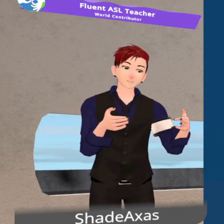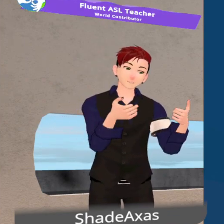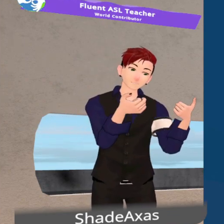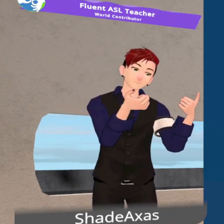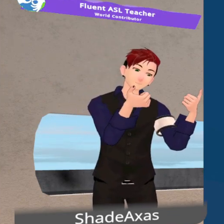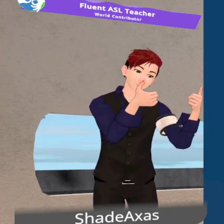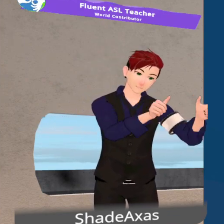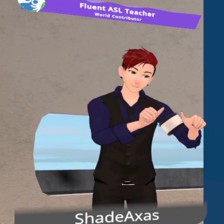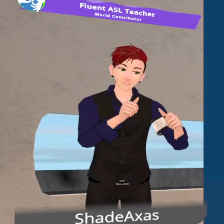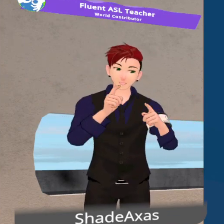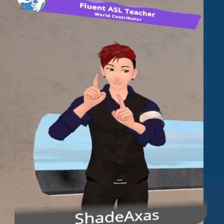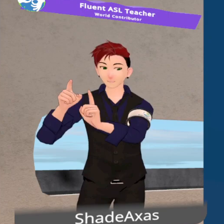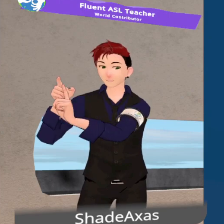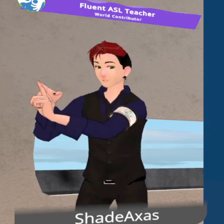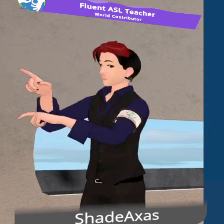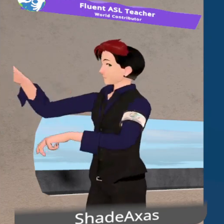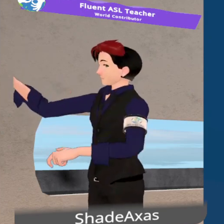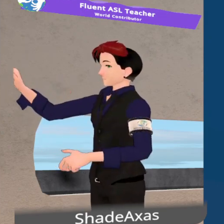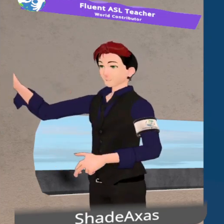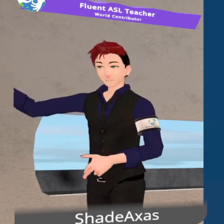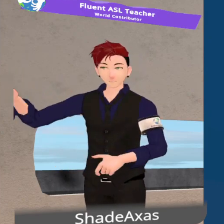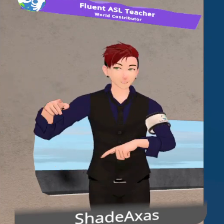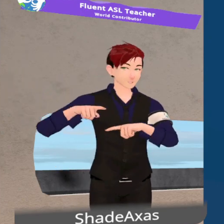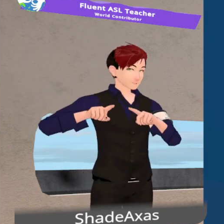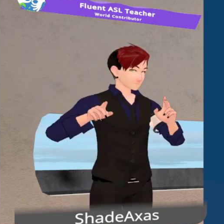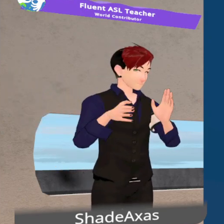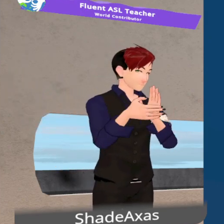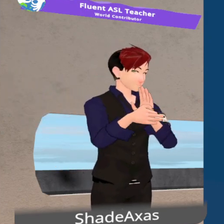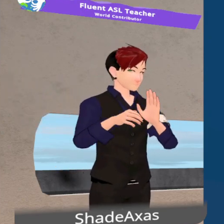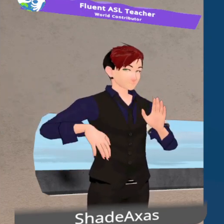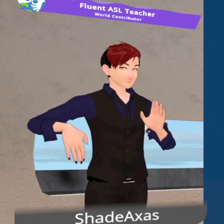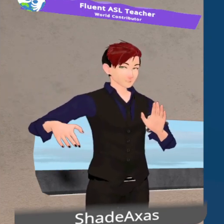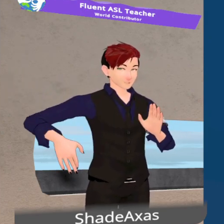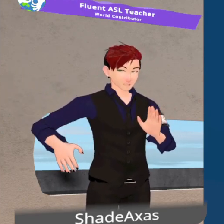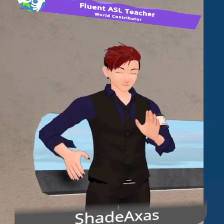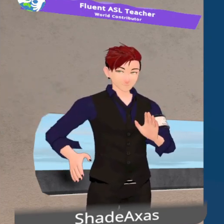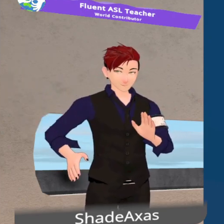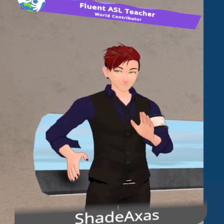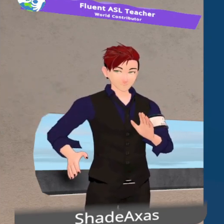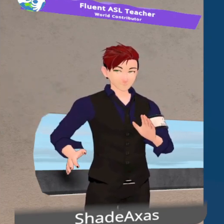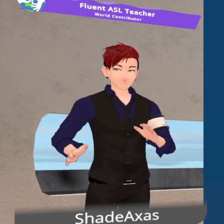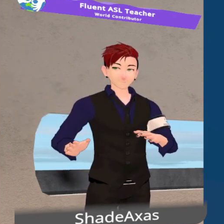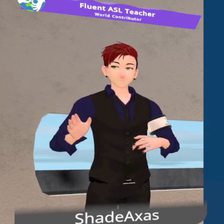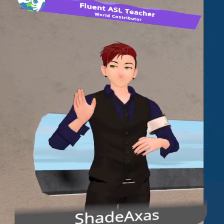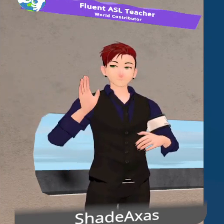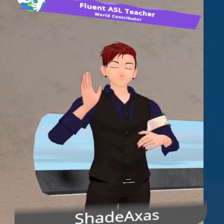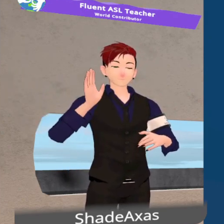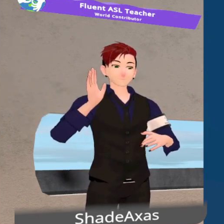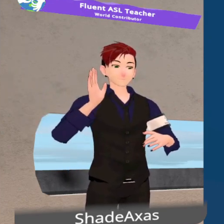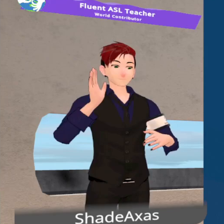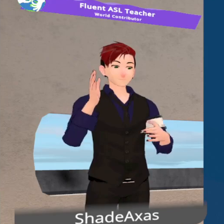basically means you're trying to get to ASL, but you're not there yet.